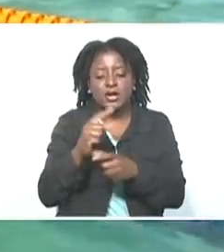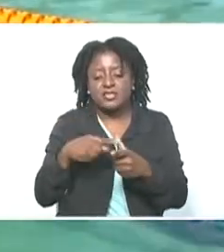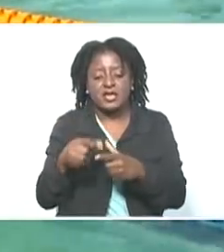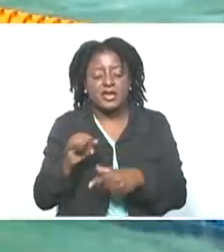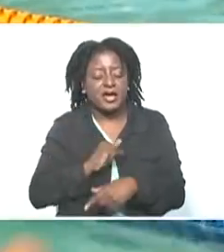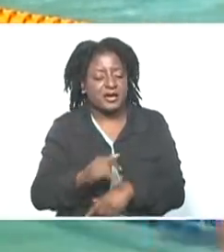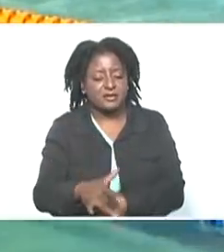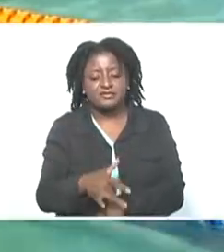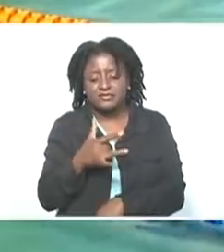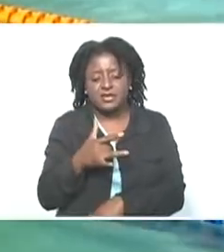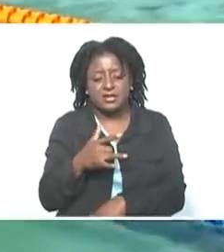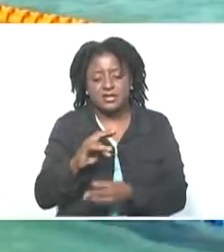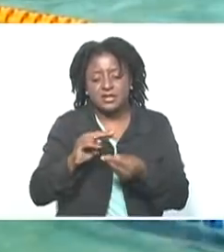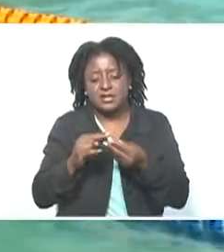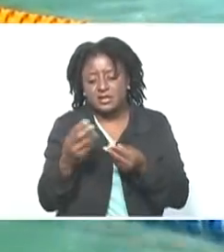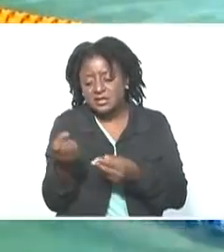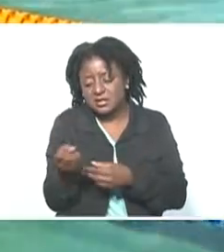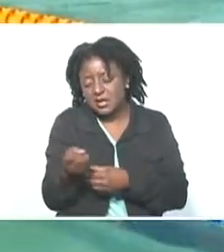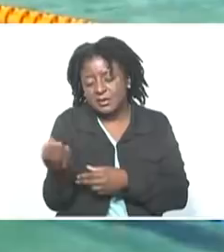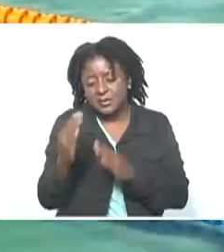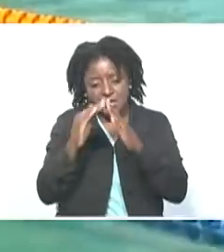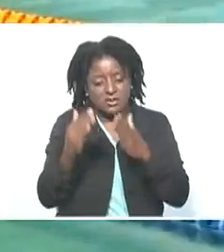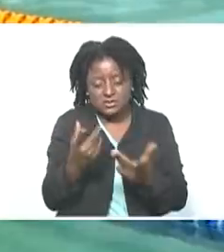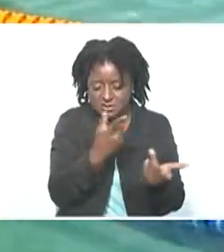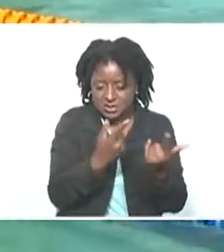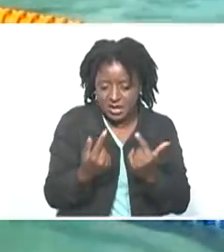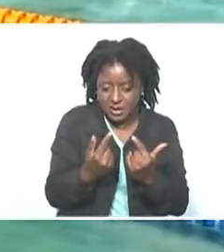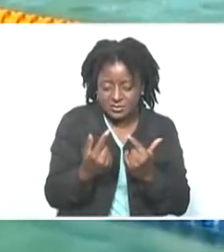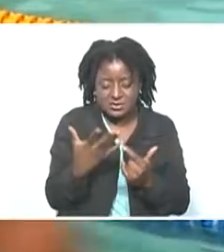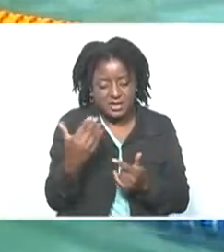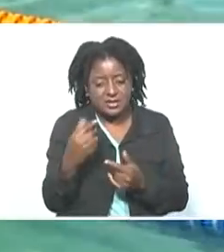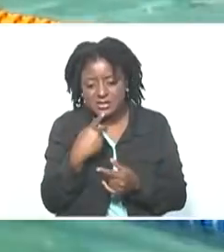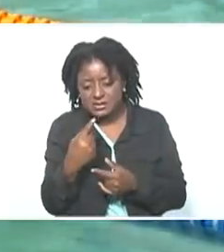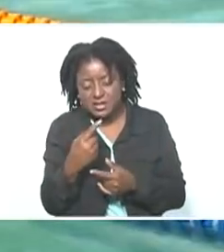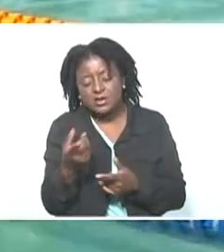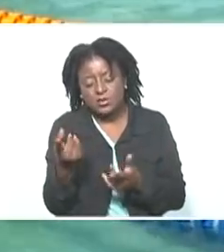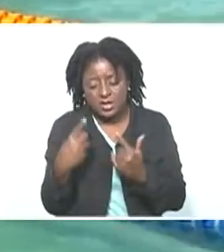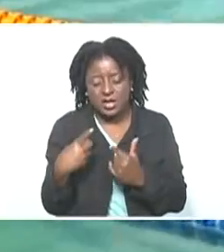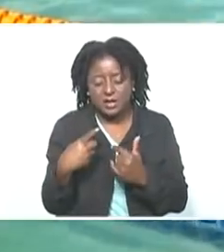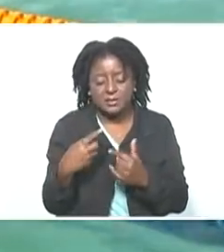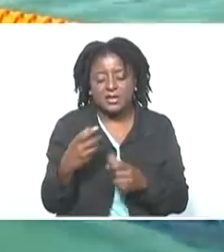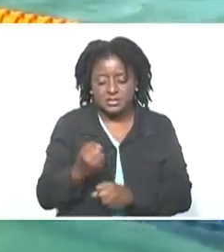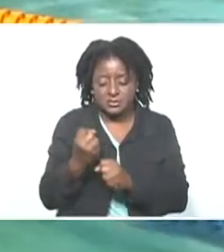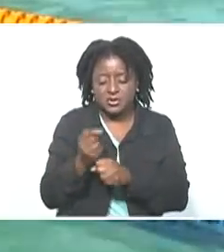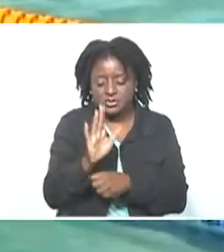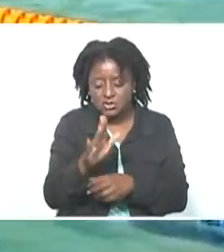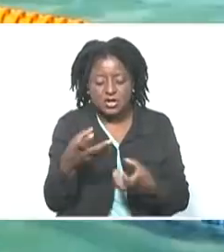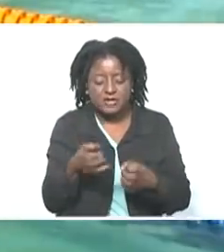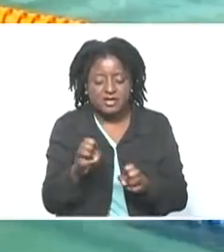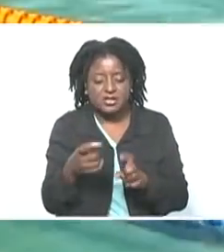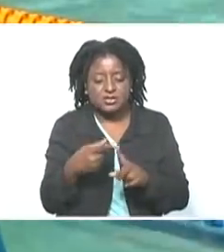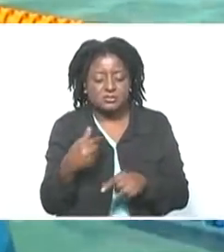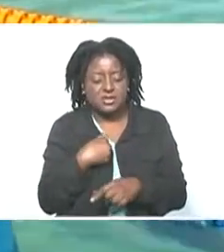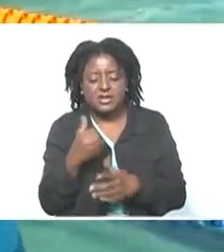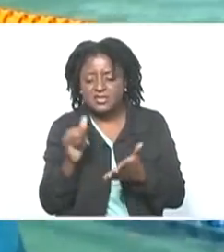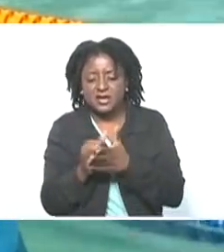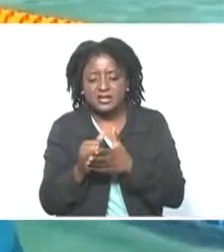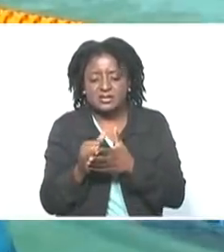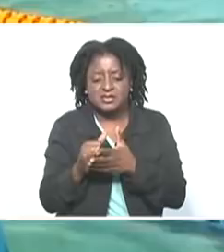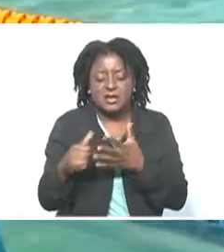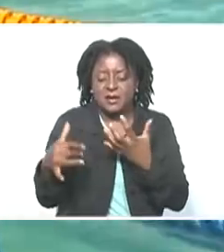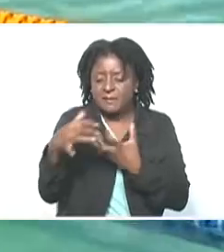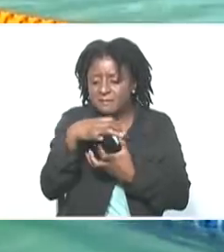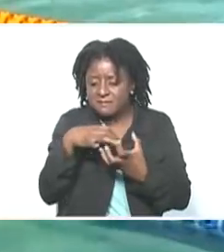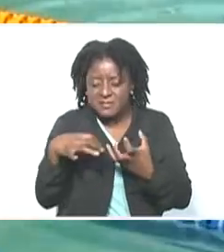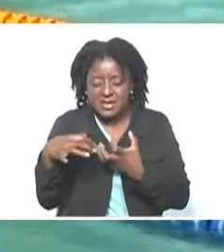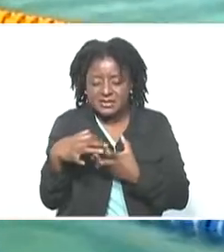feel a numbers house or what have you comes along and they say, okay, I'm going to sponsor an event to help it. To me, that's just mixed messages. I